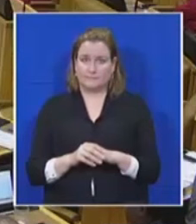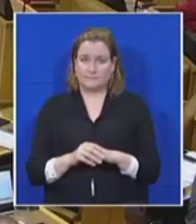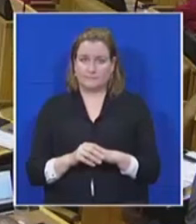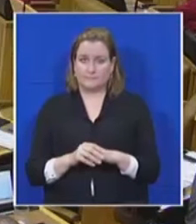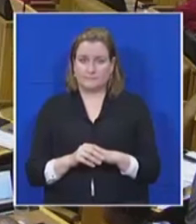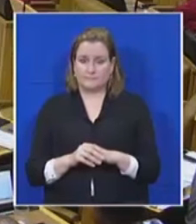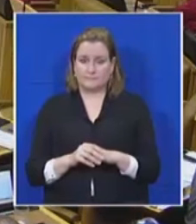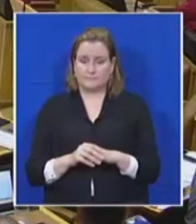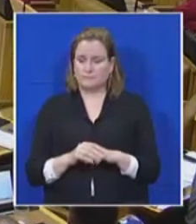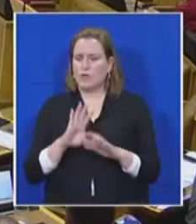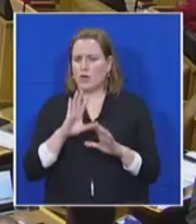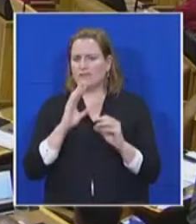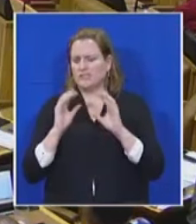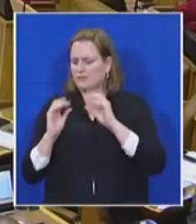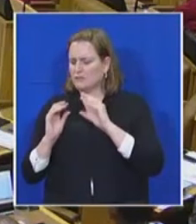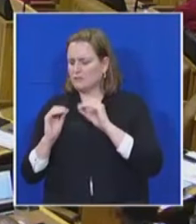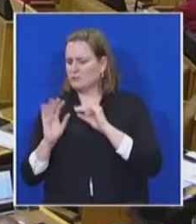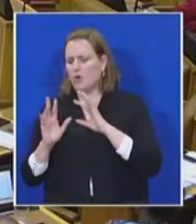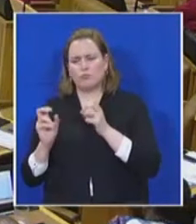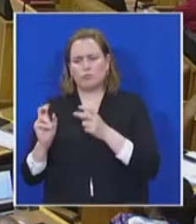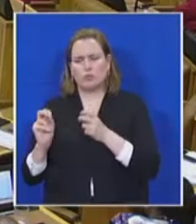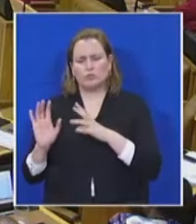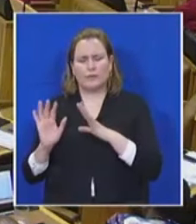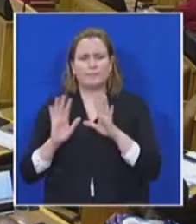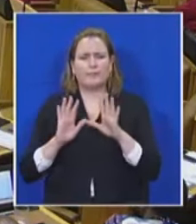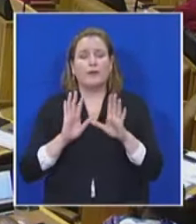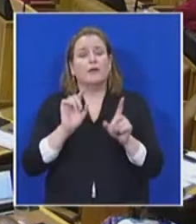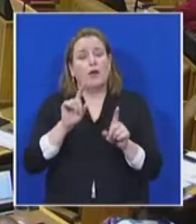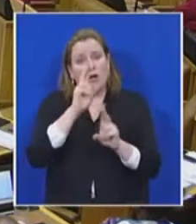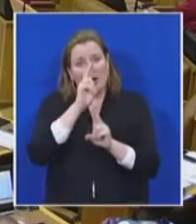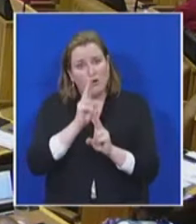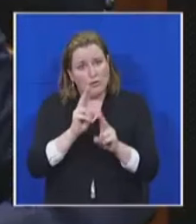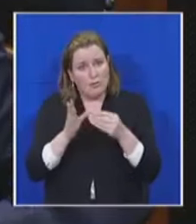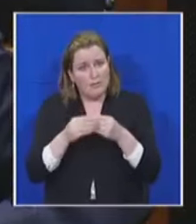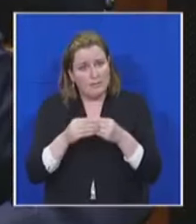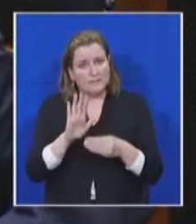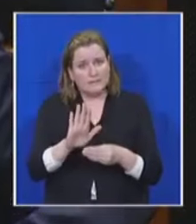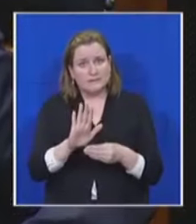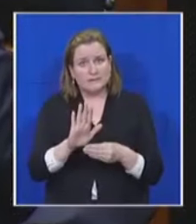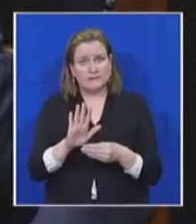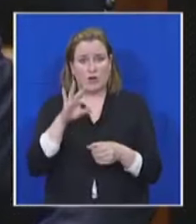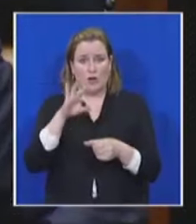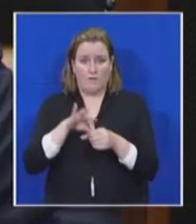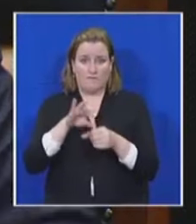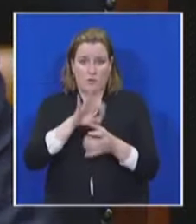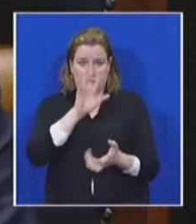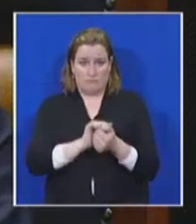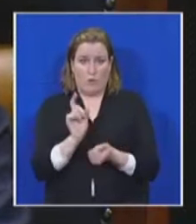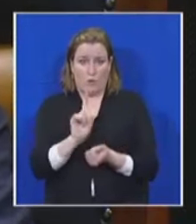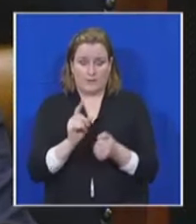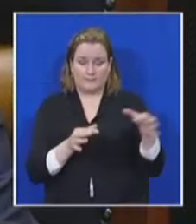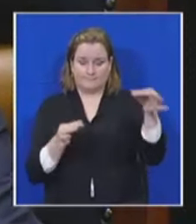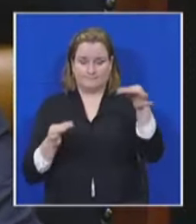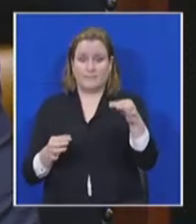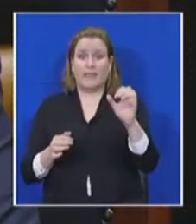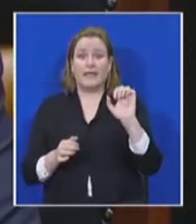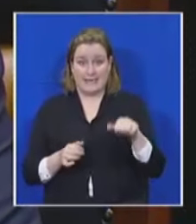Yeah, no, it's okay. It's okay, yeah. Honorable members, the voting summary is as follows. The yes